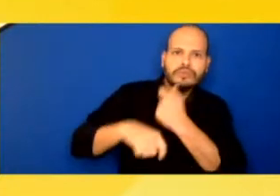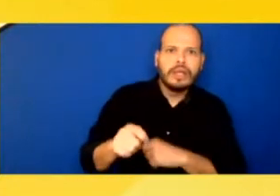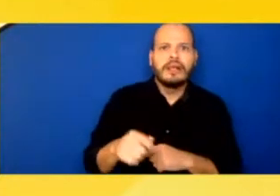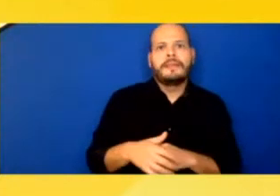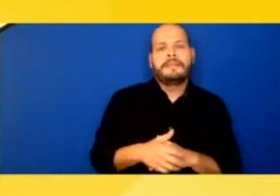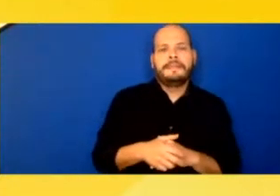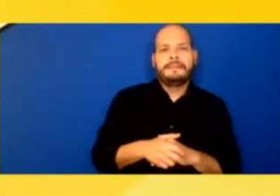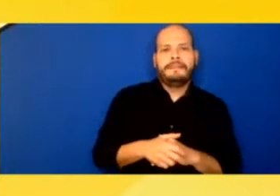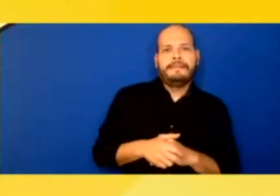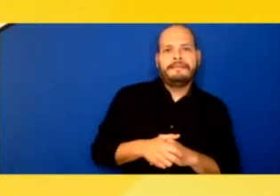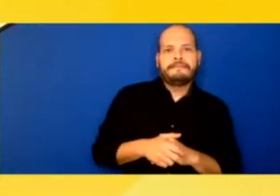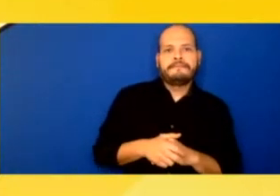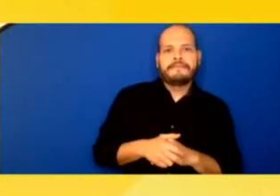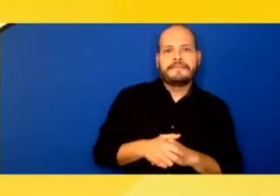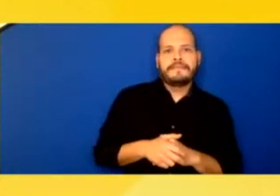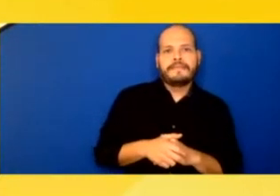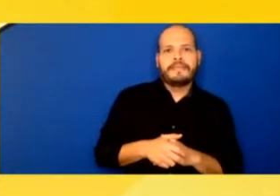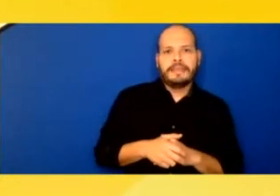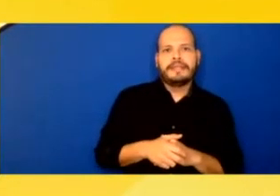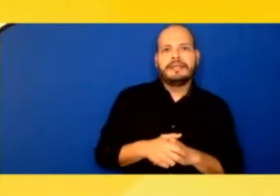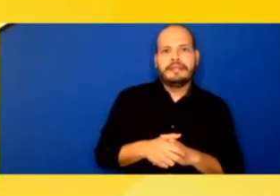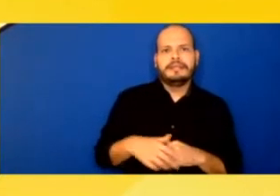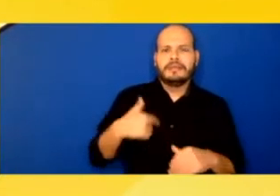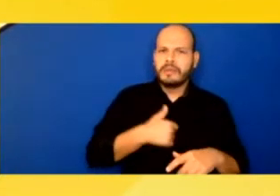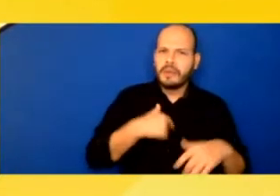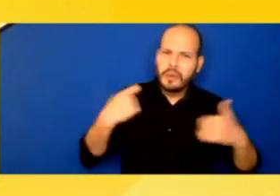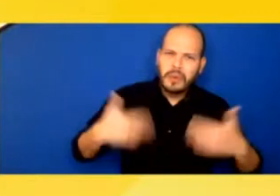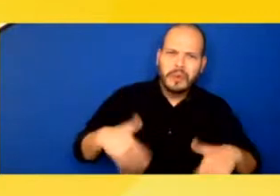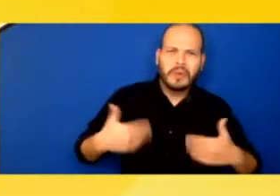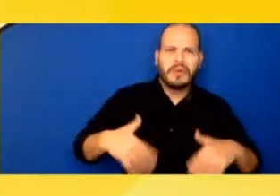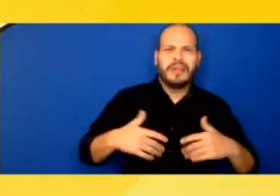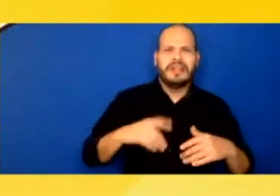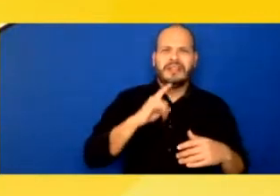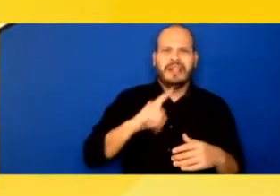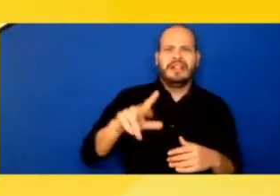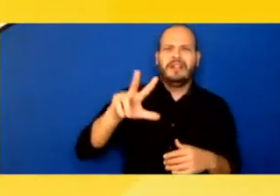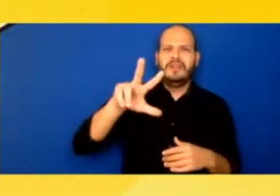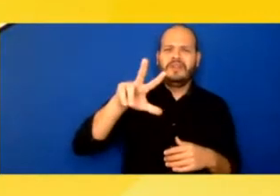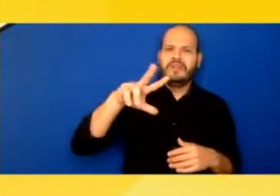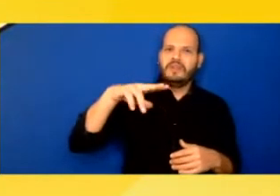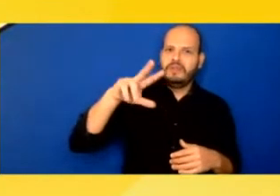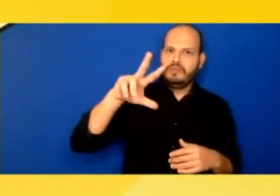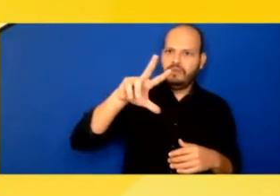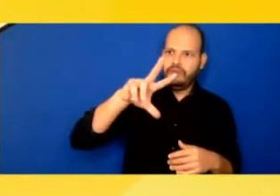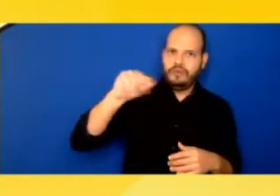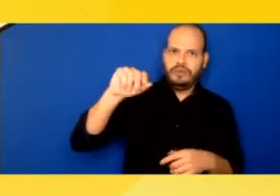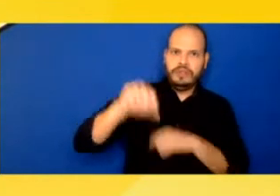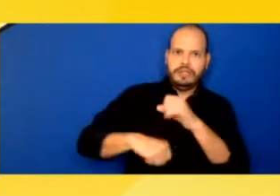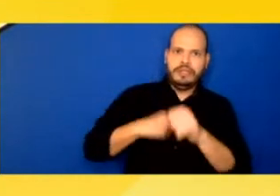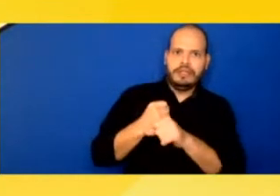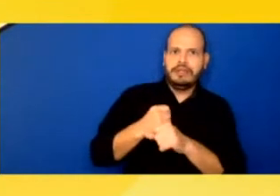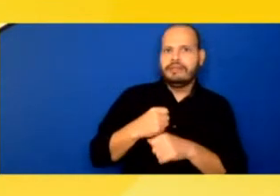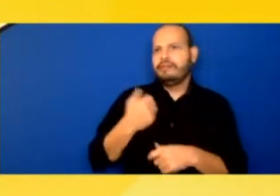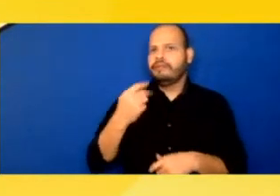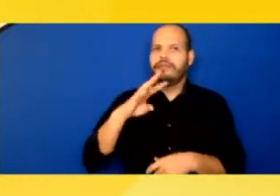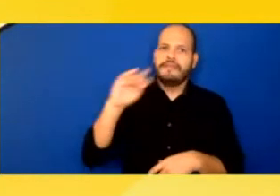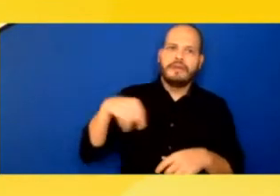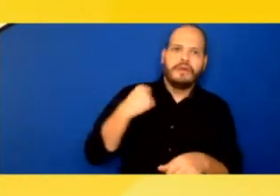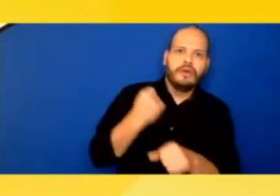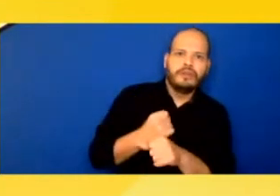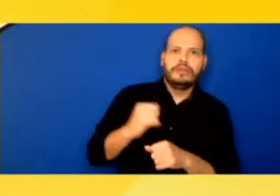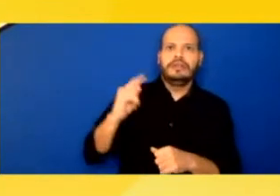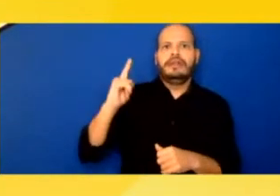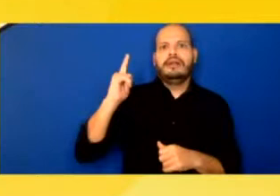right now. If 30, 40 years from now, when some of us are laying in our grave and our spirits are with God, that the generations will call